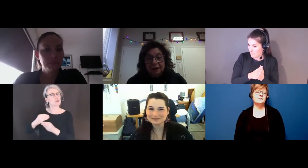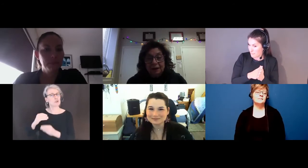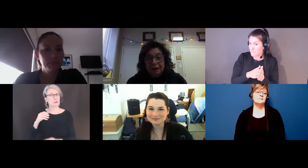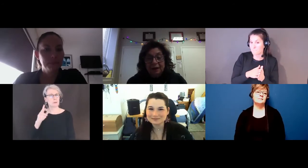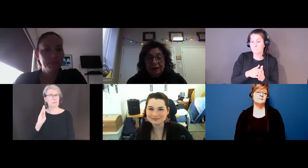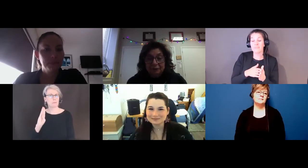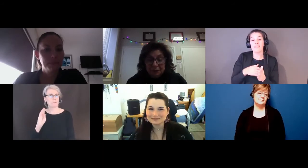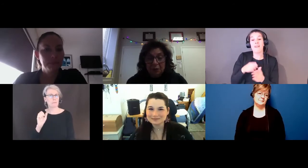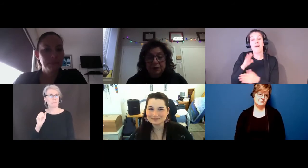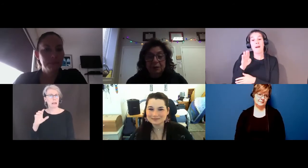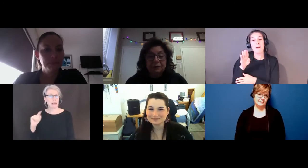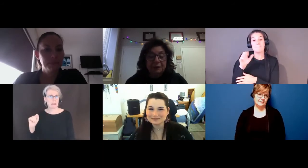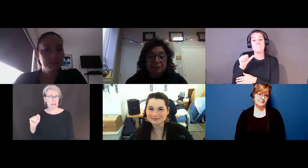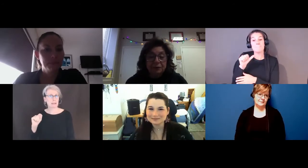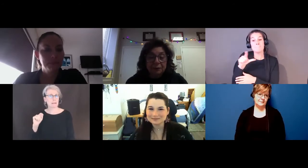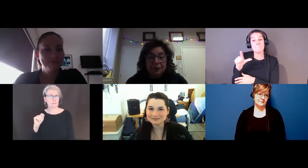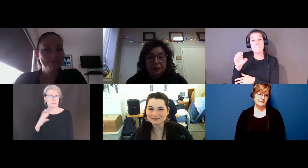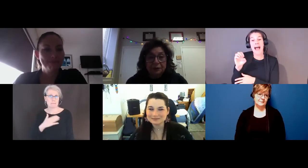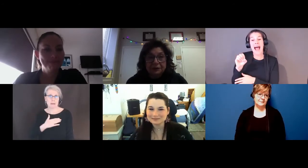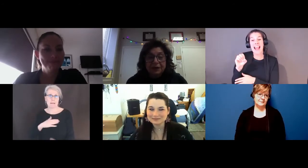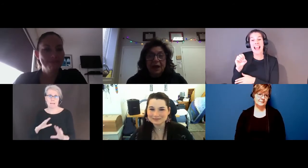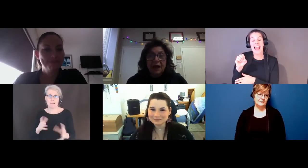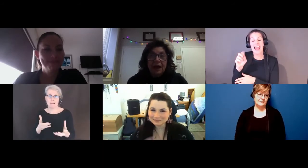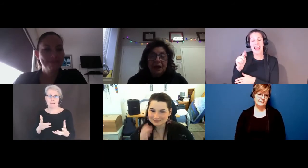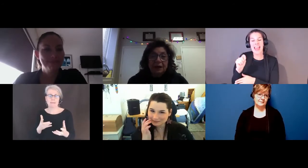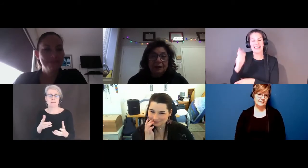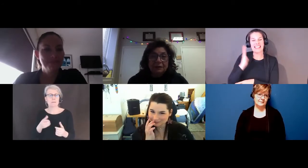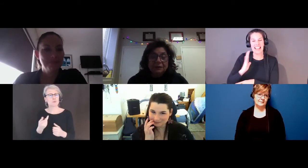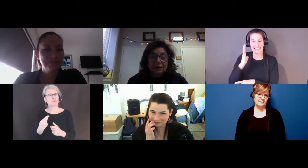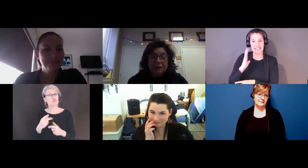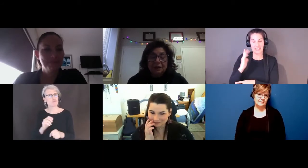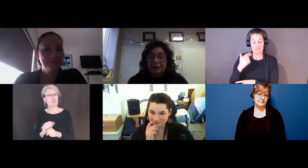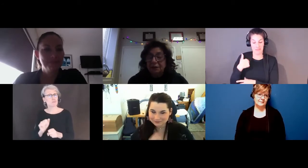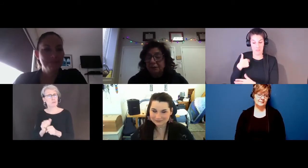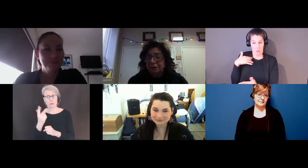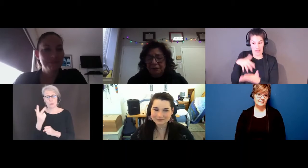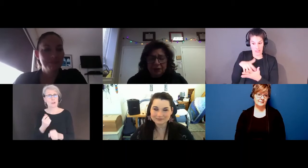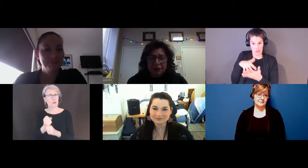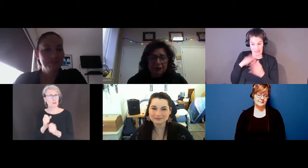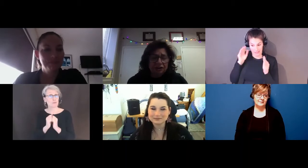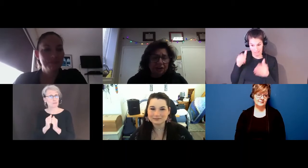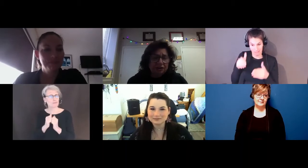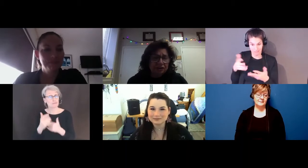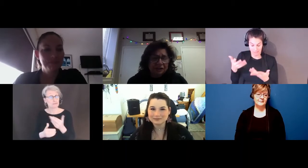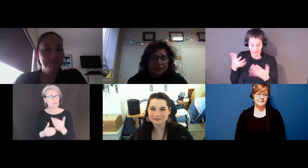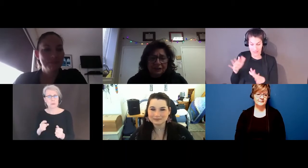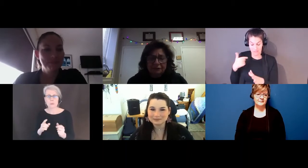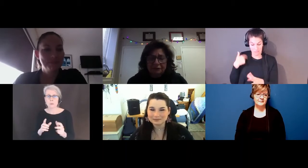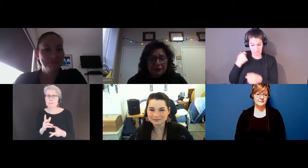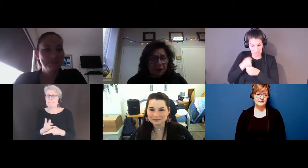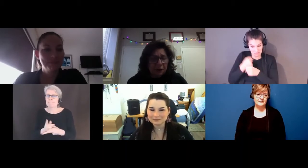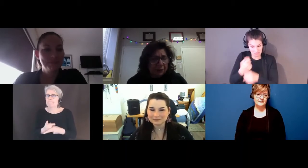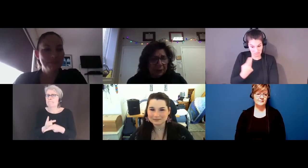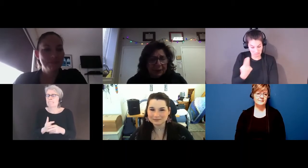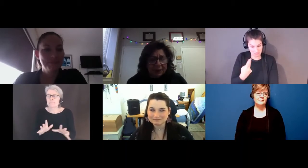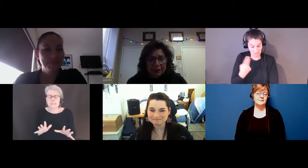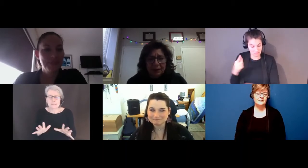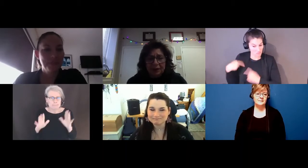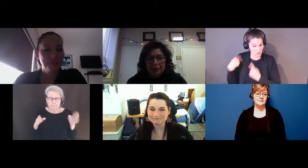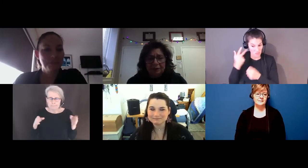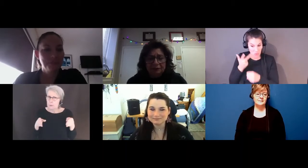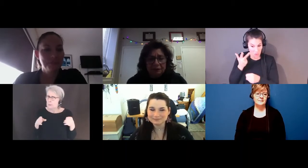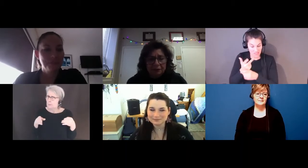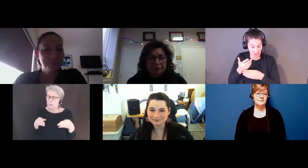I have been working with him for 3 years, and he's very conscientious and very